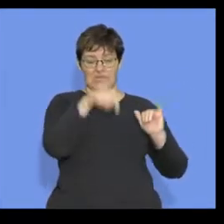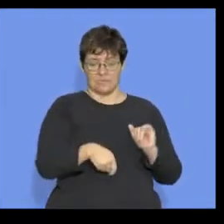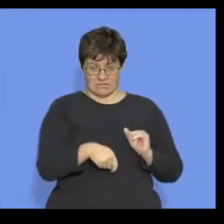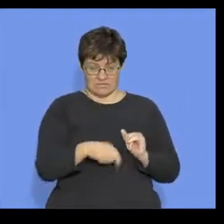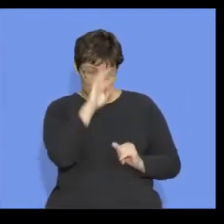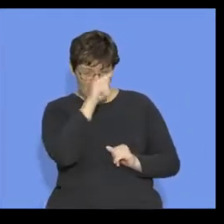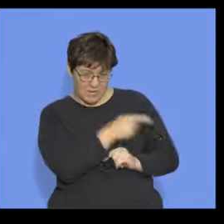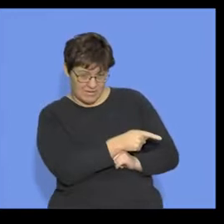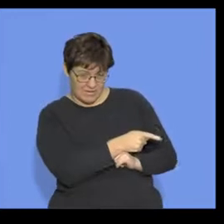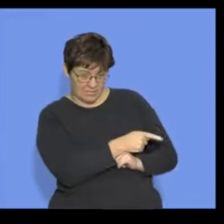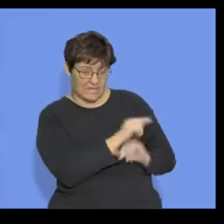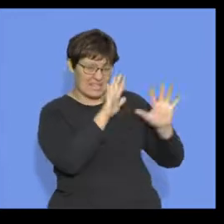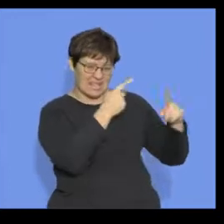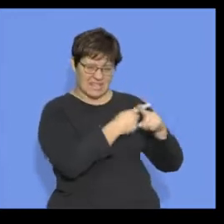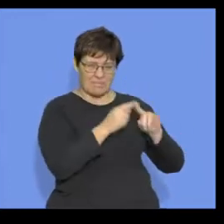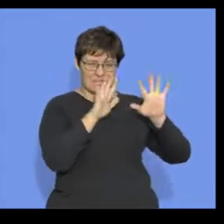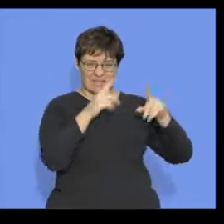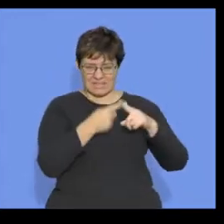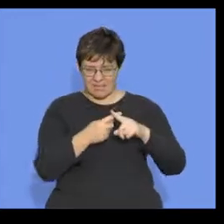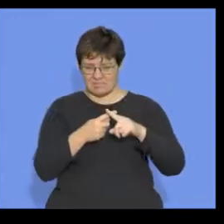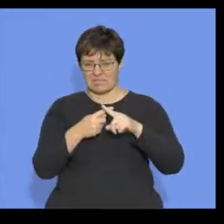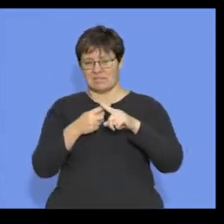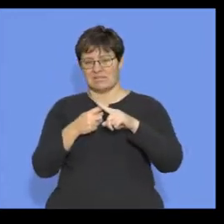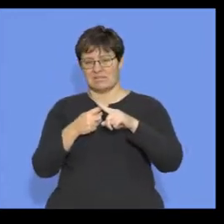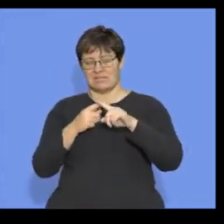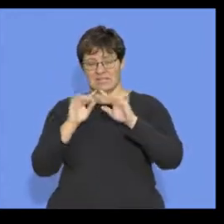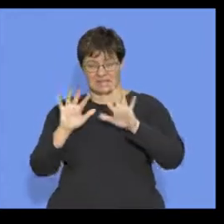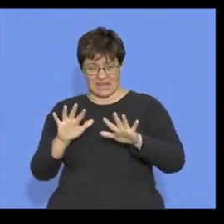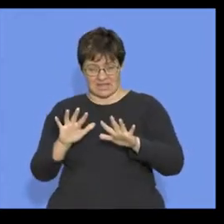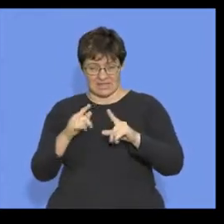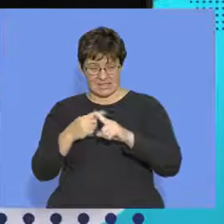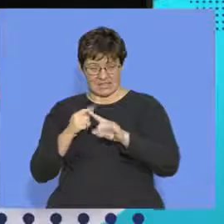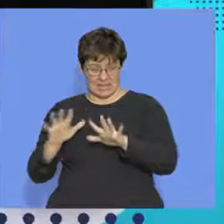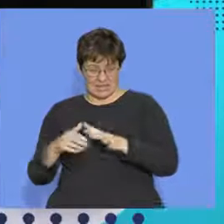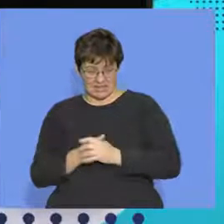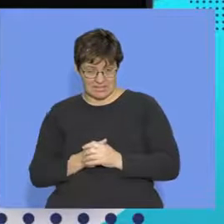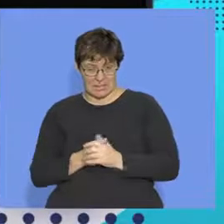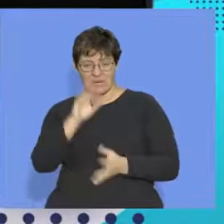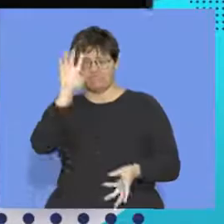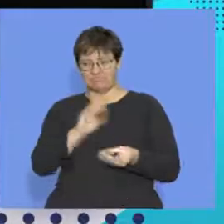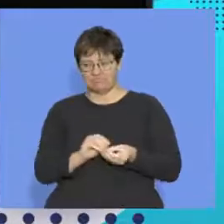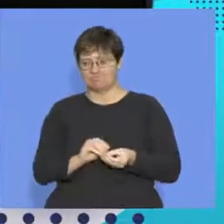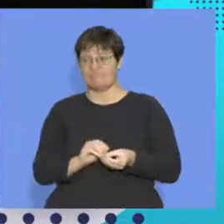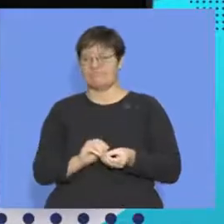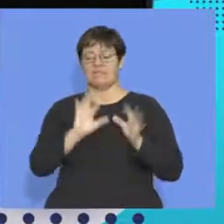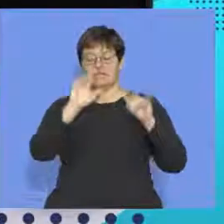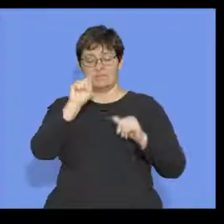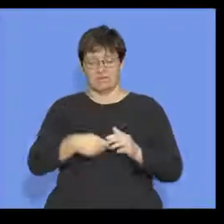10,000. Okay, remember, which was 10 times 10 times 10, because it's 4 digits, and we can repeat, which was